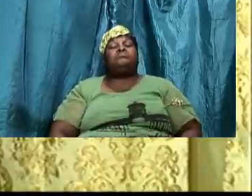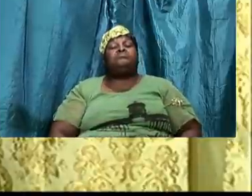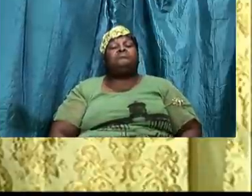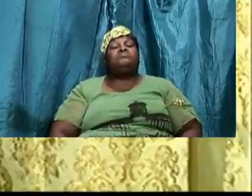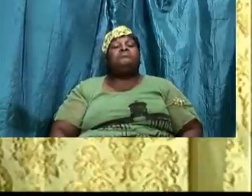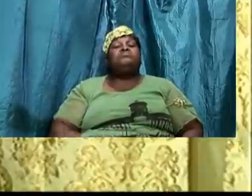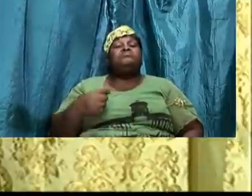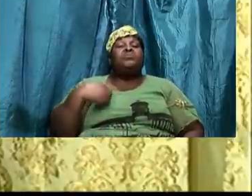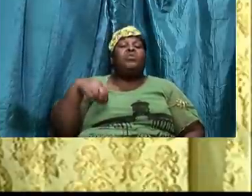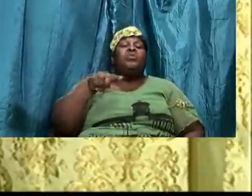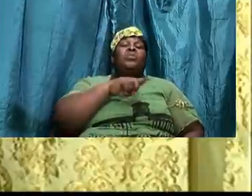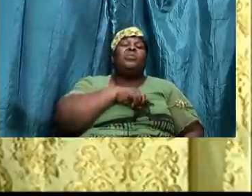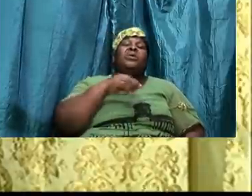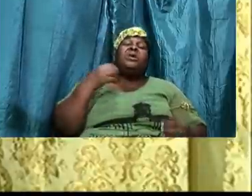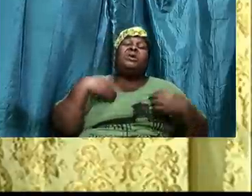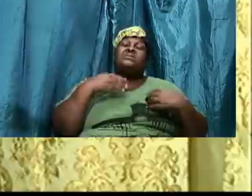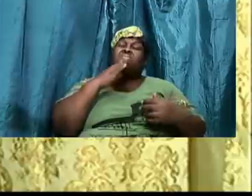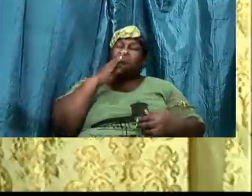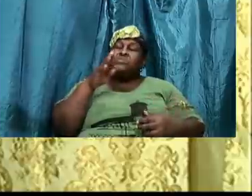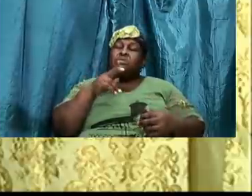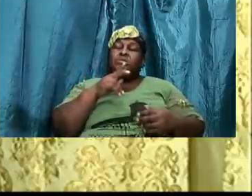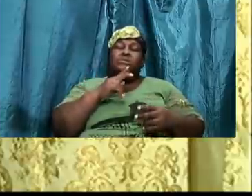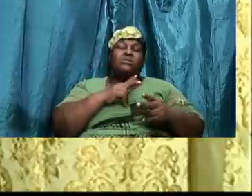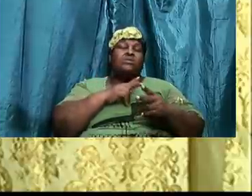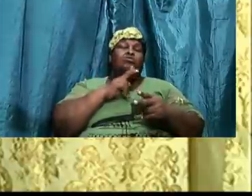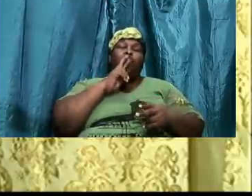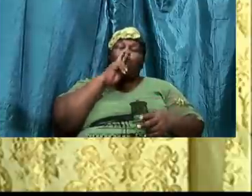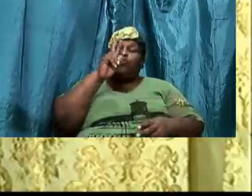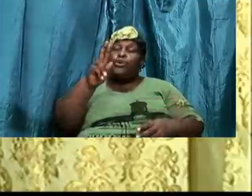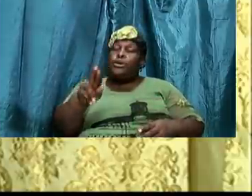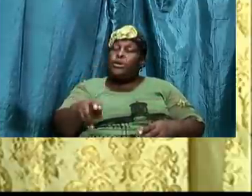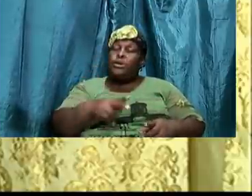We have to be really careful.